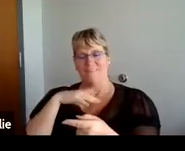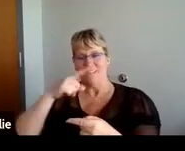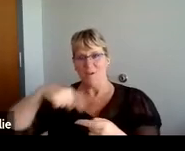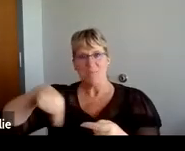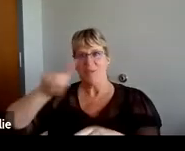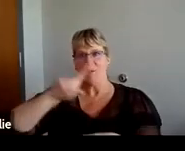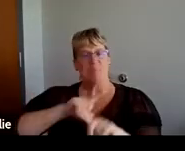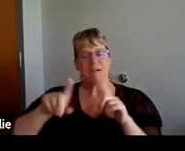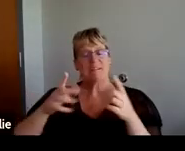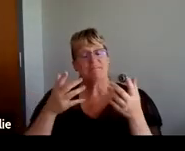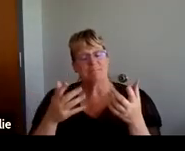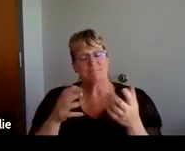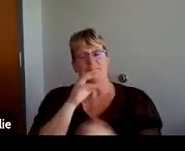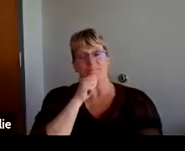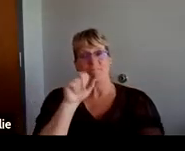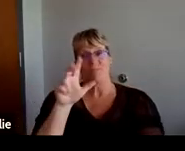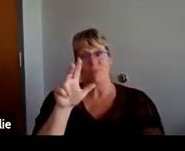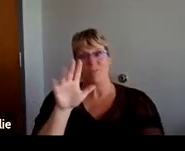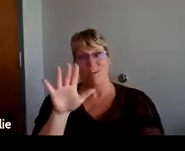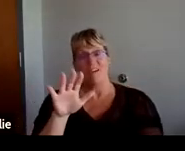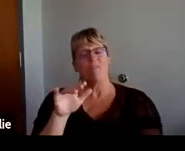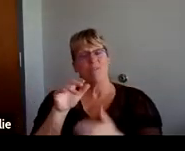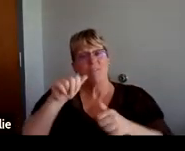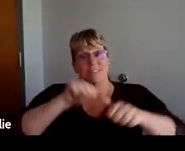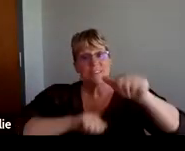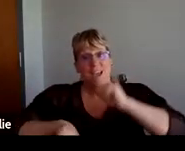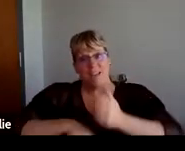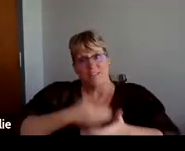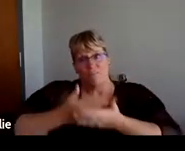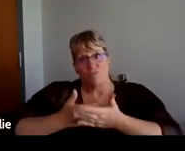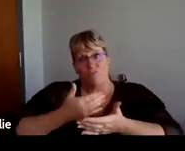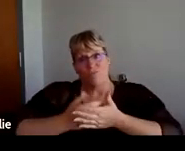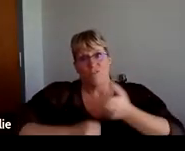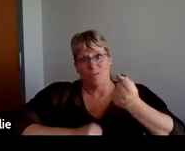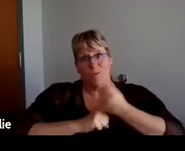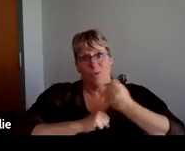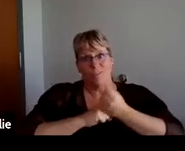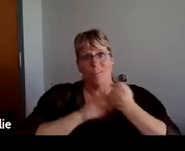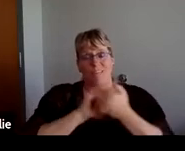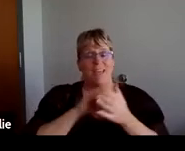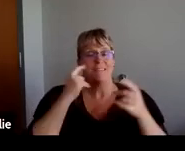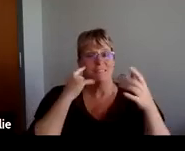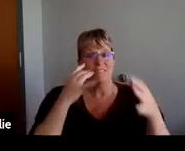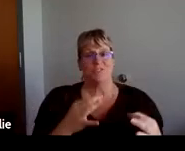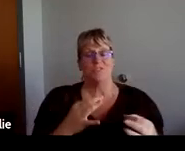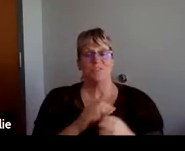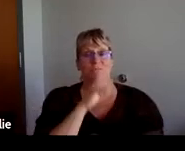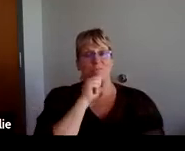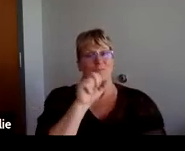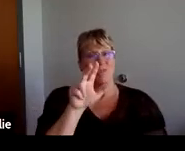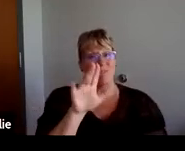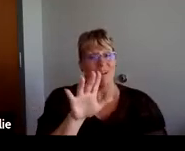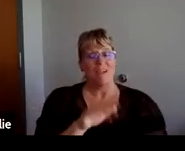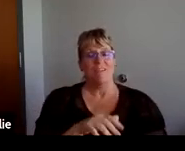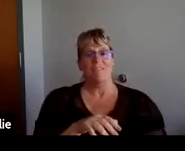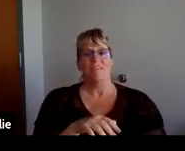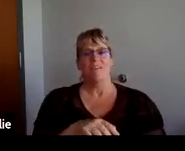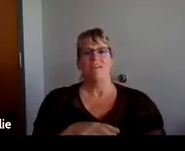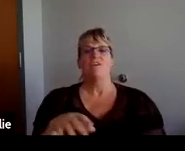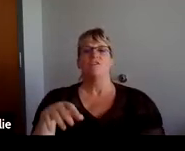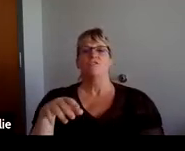but there is science behind this. And what we see here is the gray